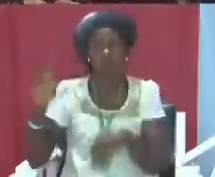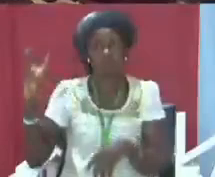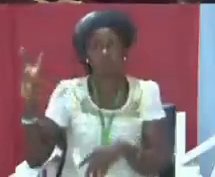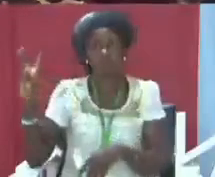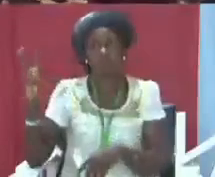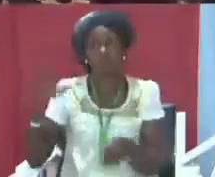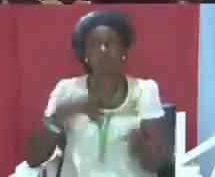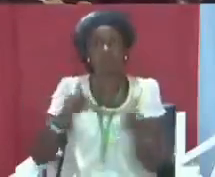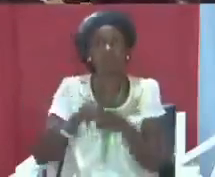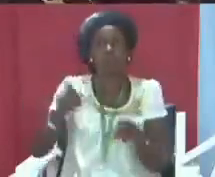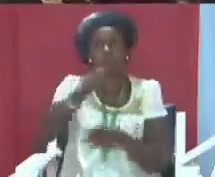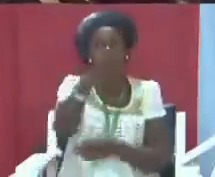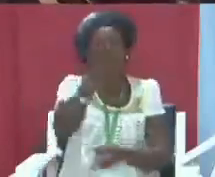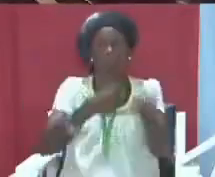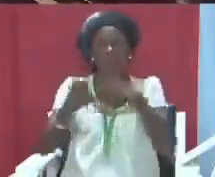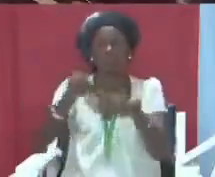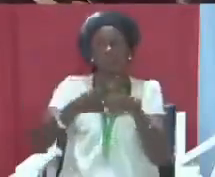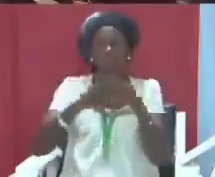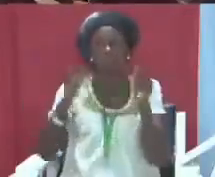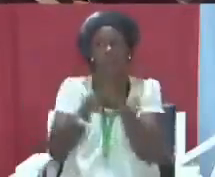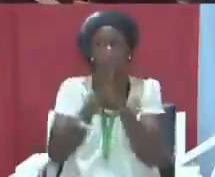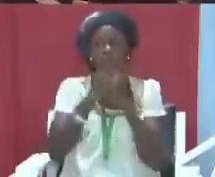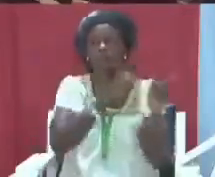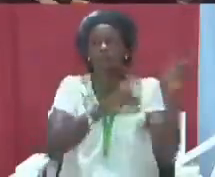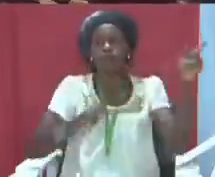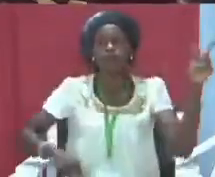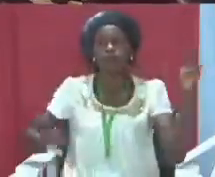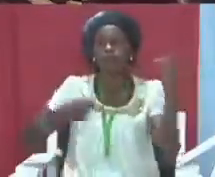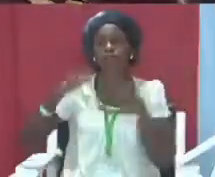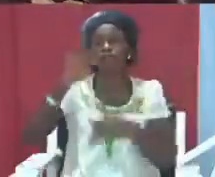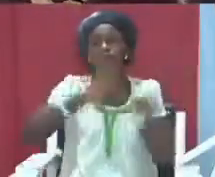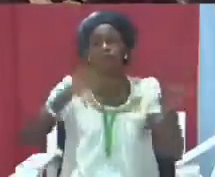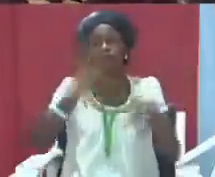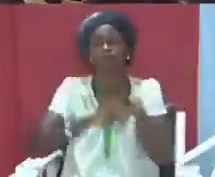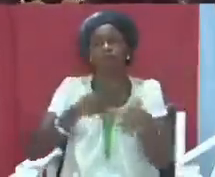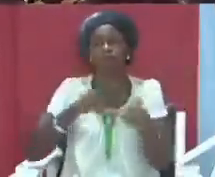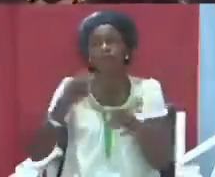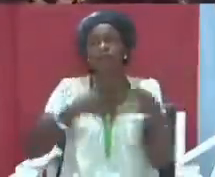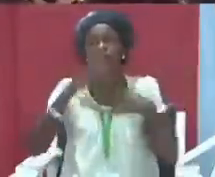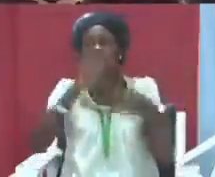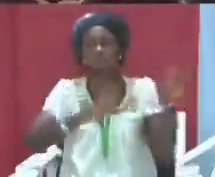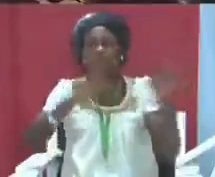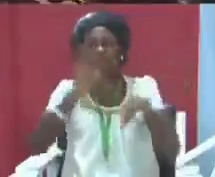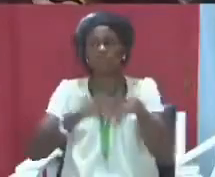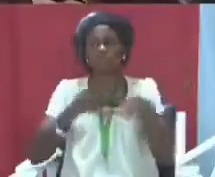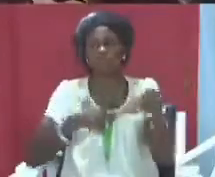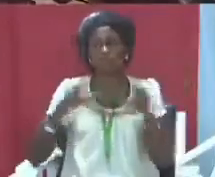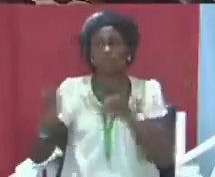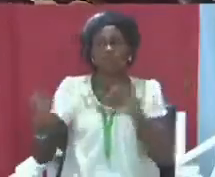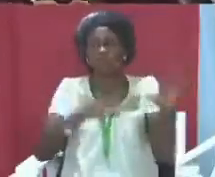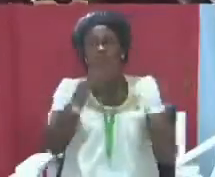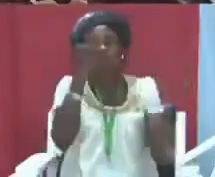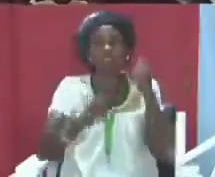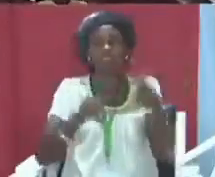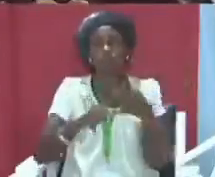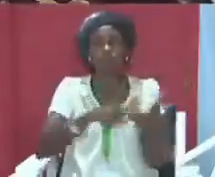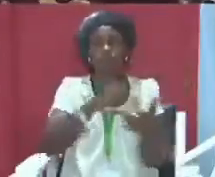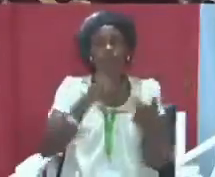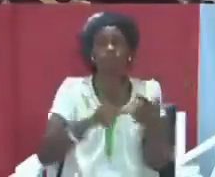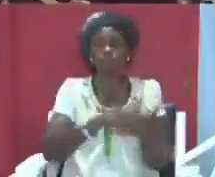And as you come, begin to pray, Lord, have mercy on me. Have mercy on me. Put an end to this